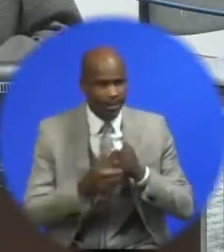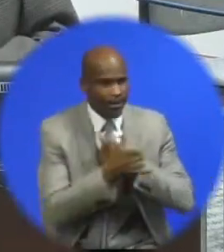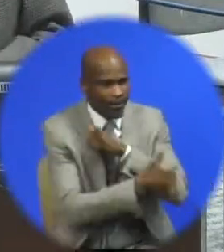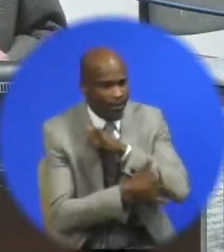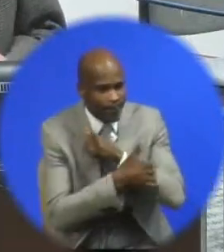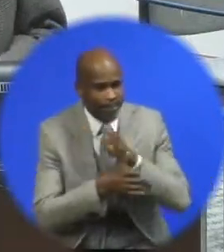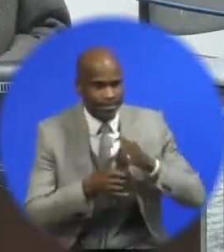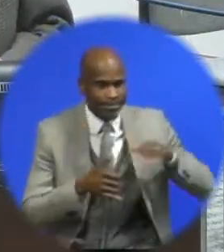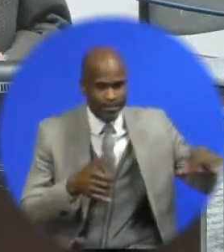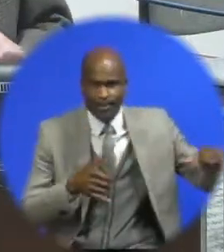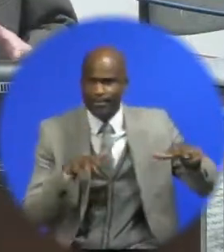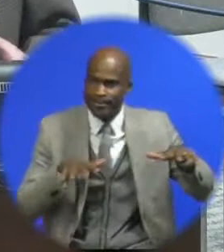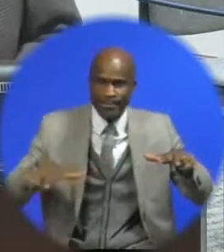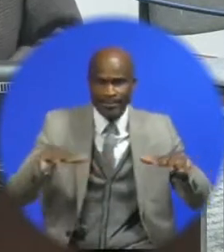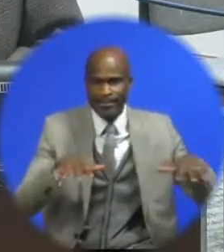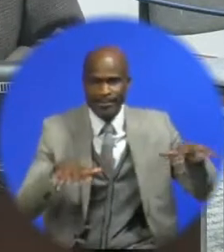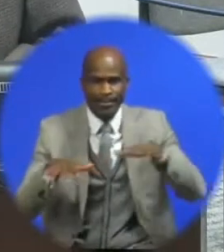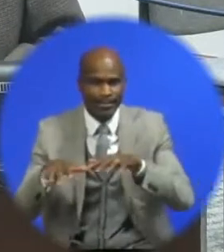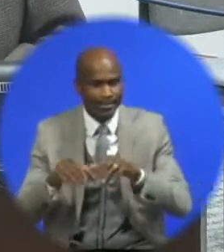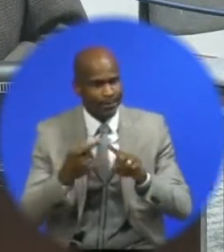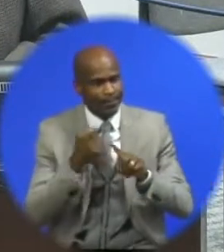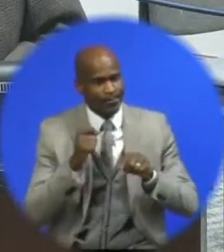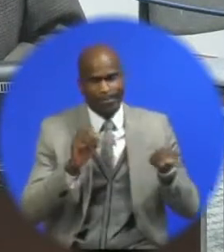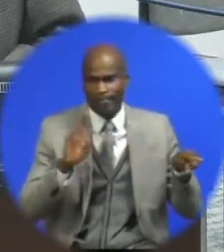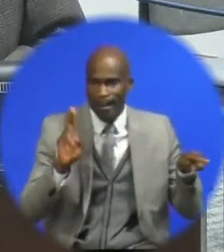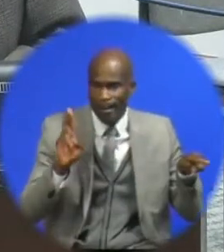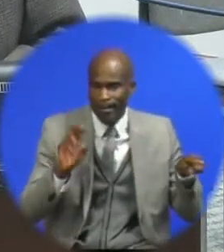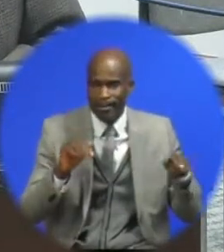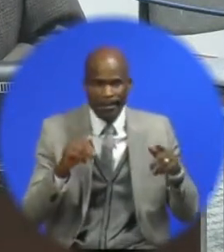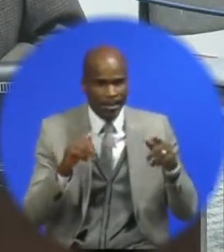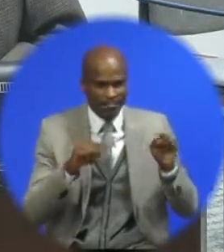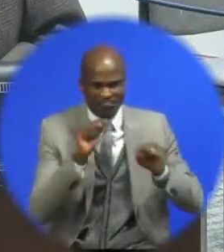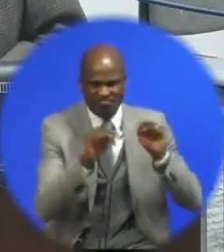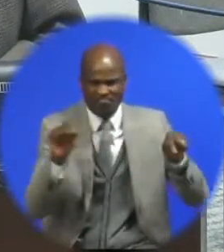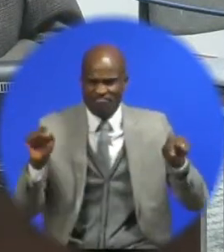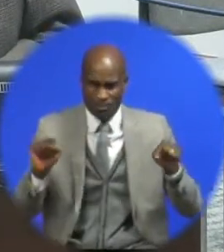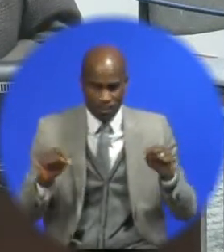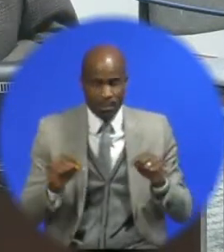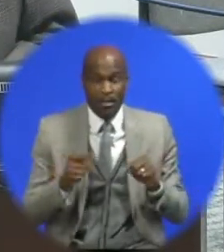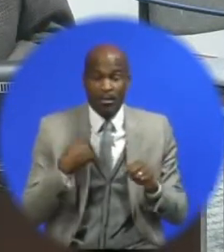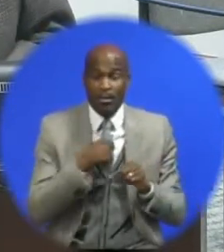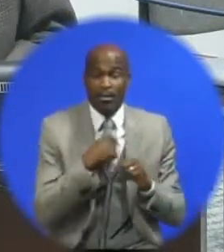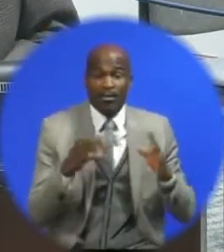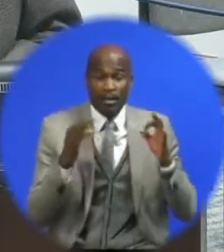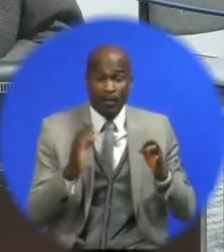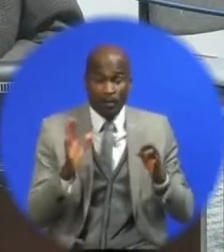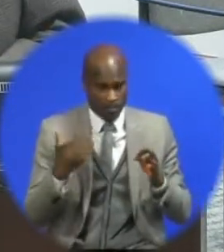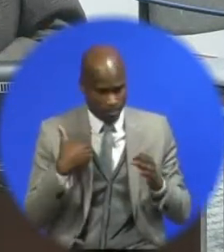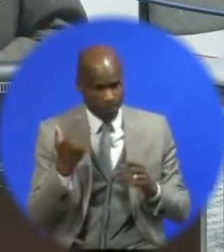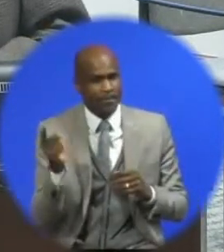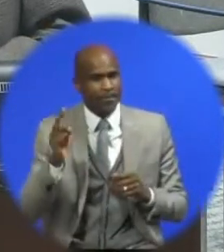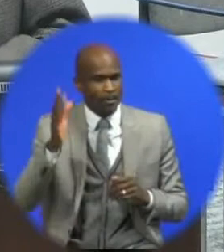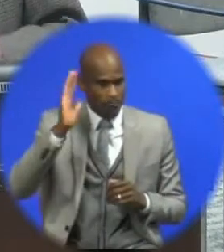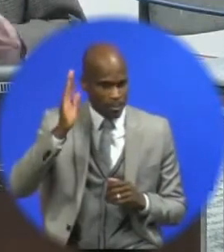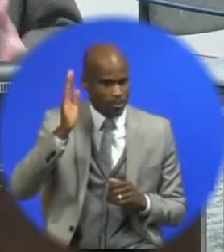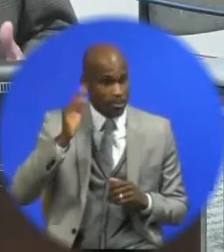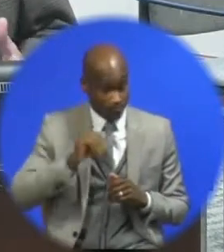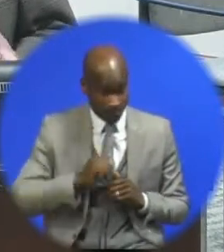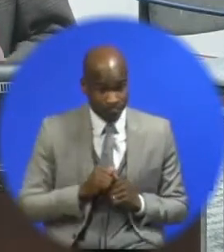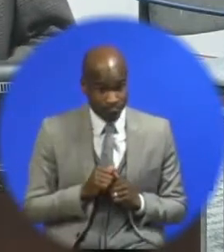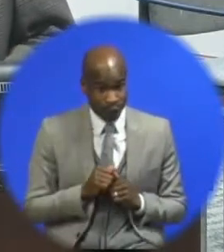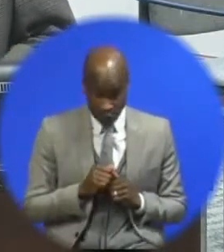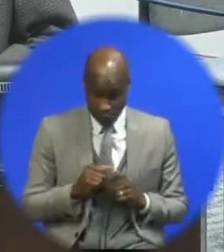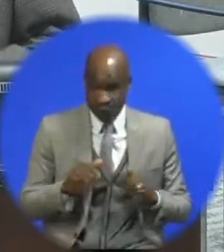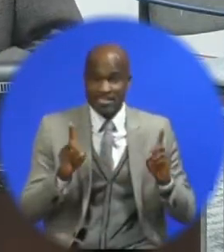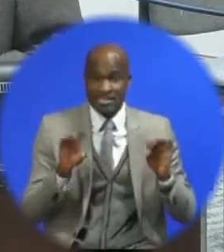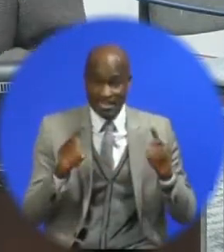counties. They were coming from Raleigh. And so we decided we would have a presentation along with that. So we did it